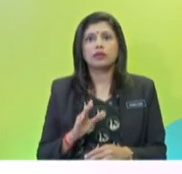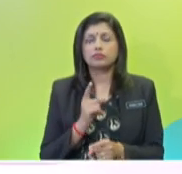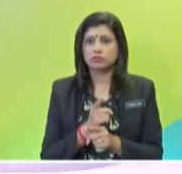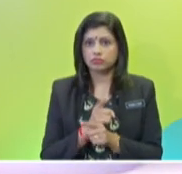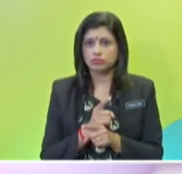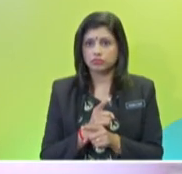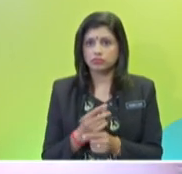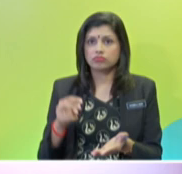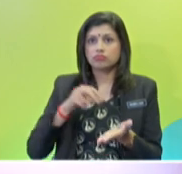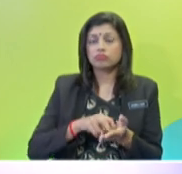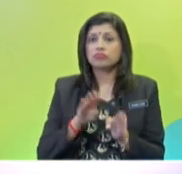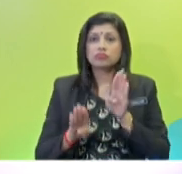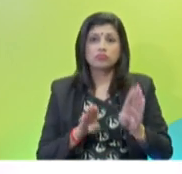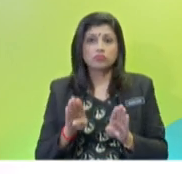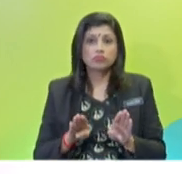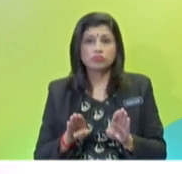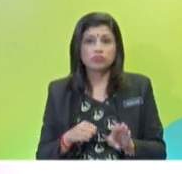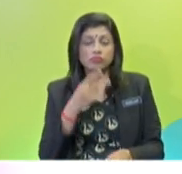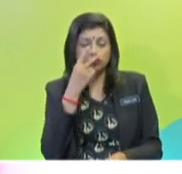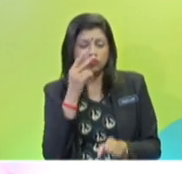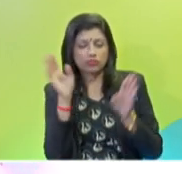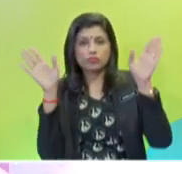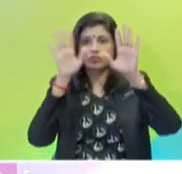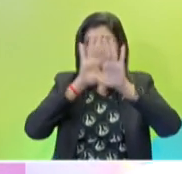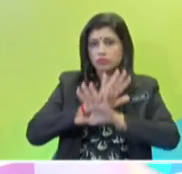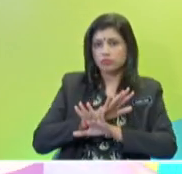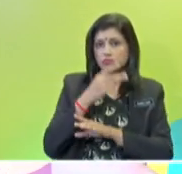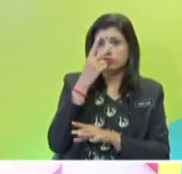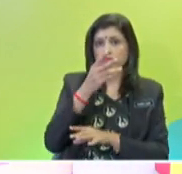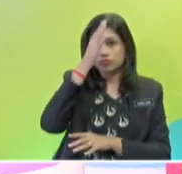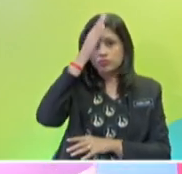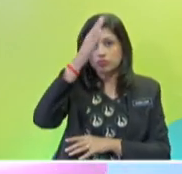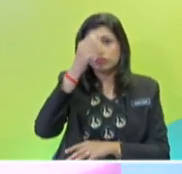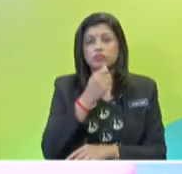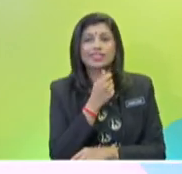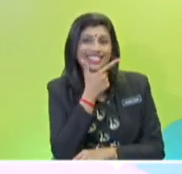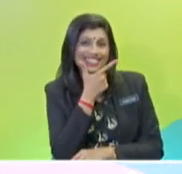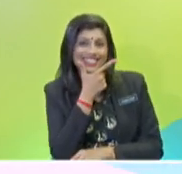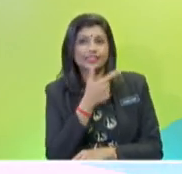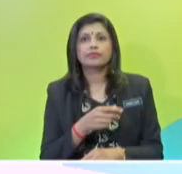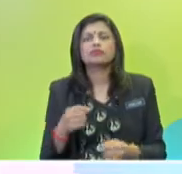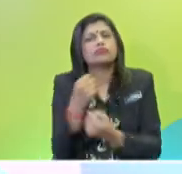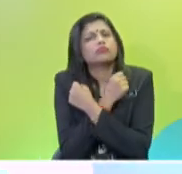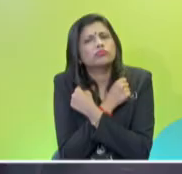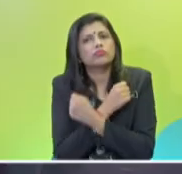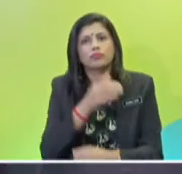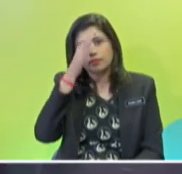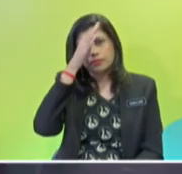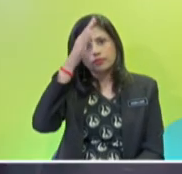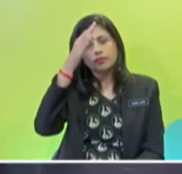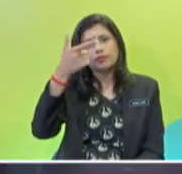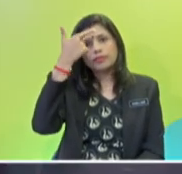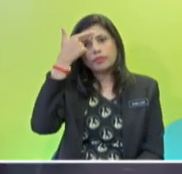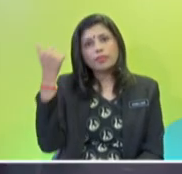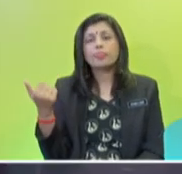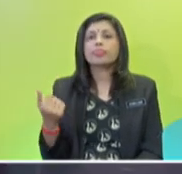Mark opened his eyes and saw his grandpa smiling. Mark quickly hugged his grandpa because he was relieved to be back home. All right. Okay,